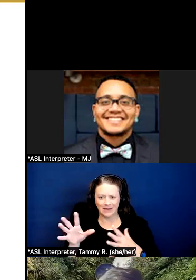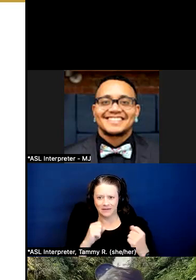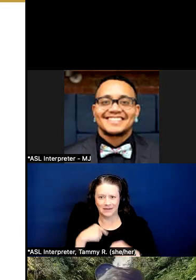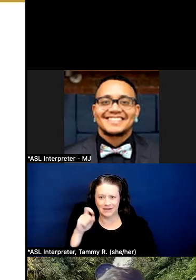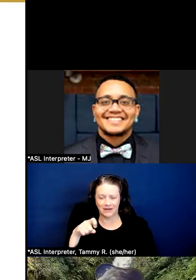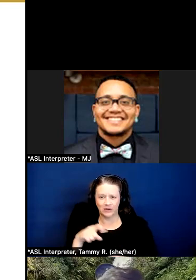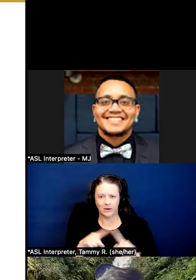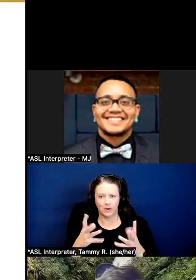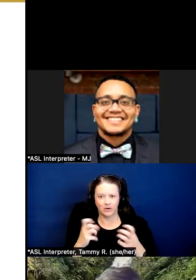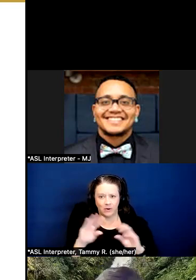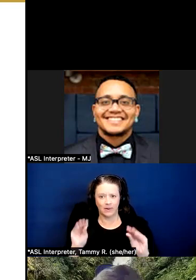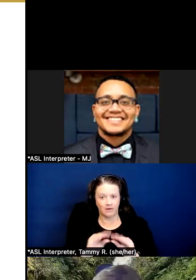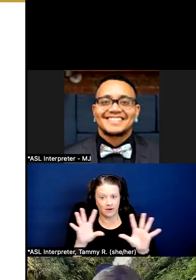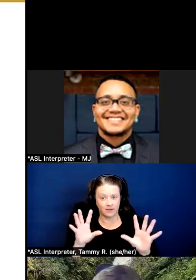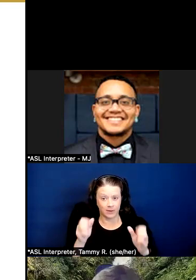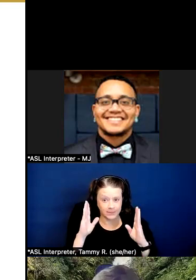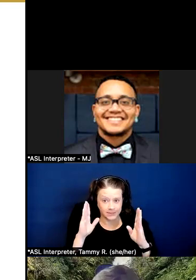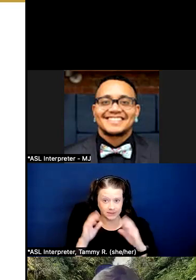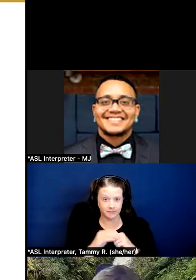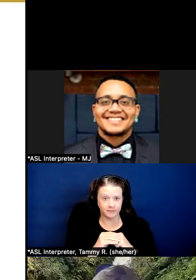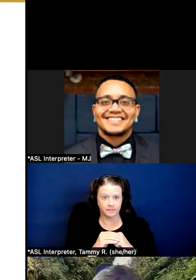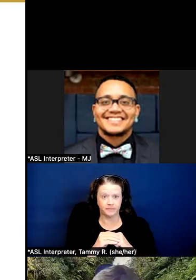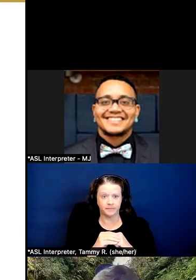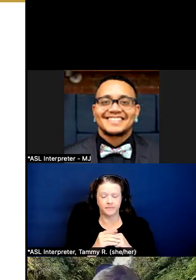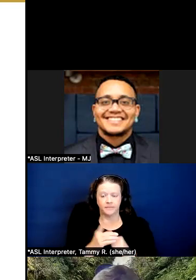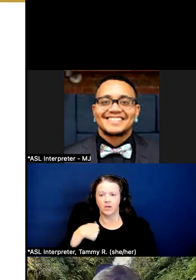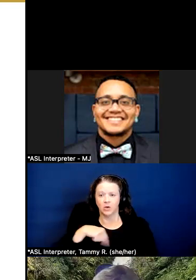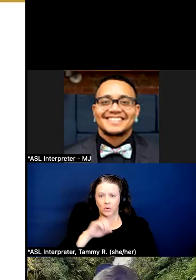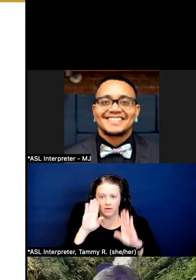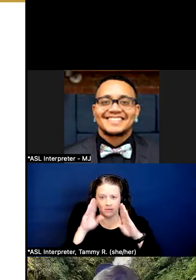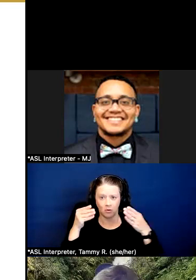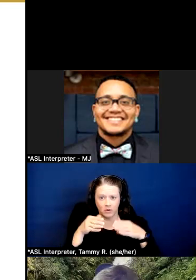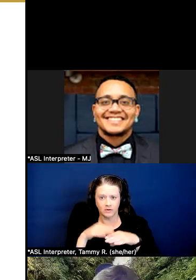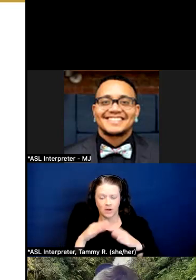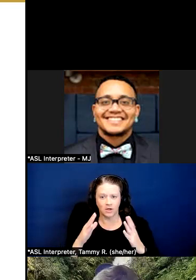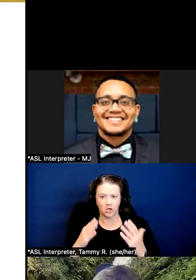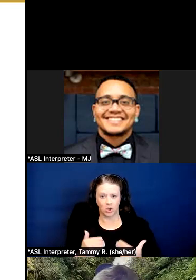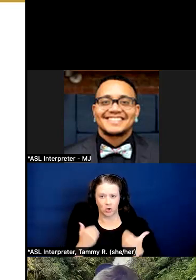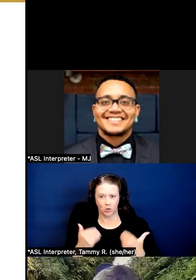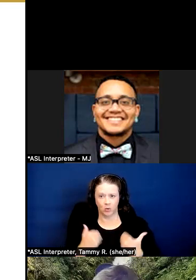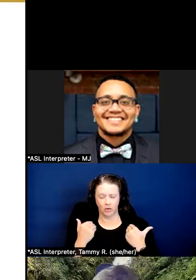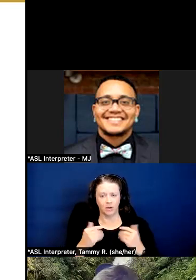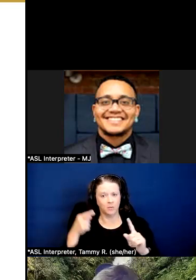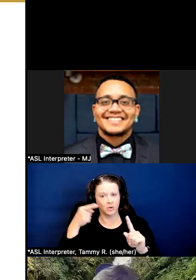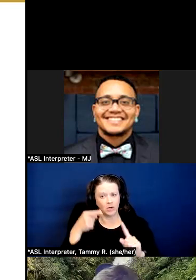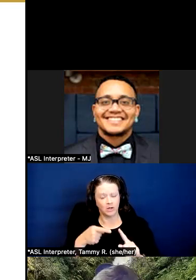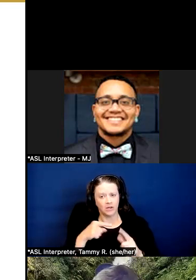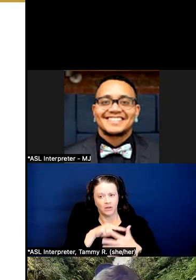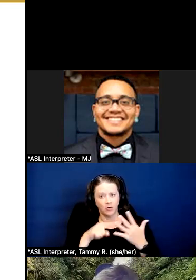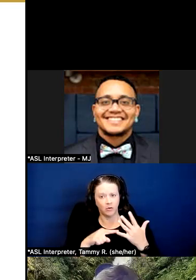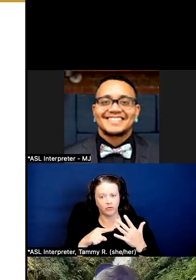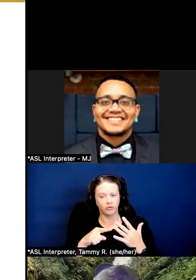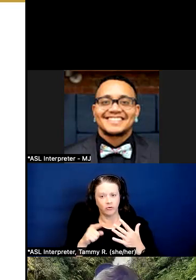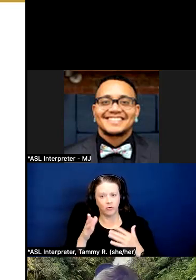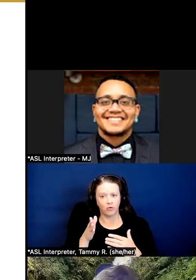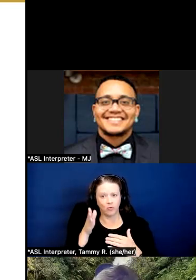to. So listen, we focus on youth, particularly those that are graduating